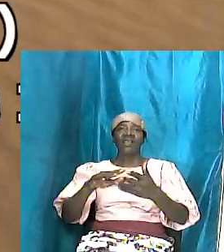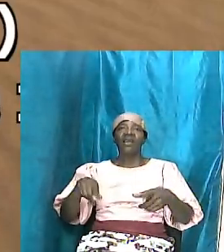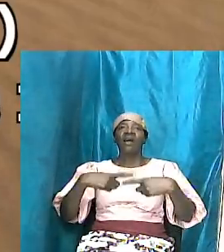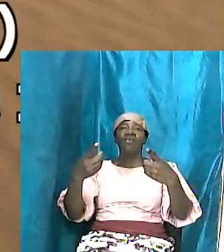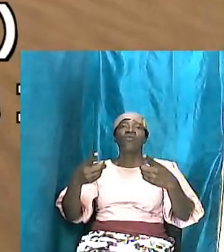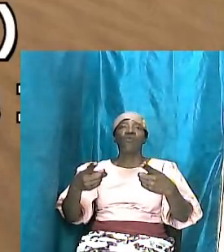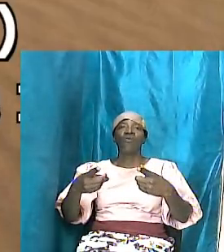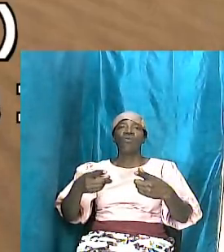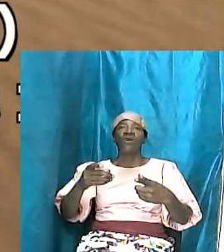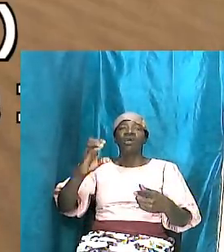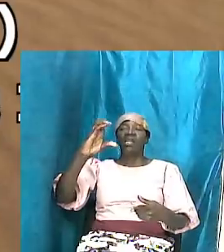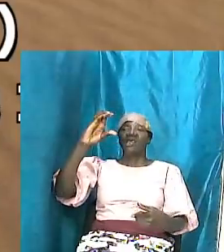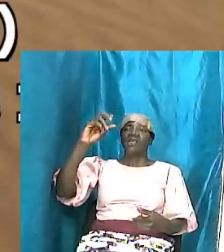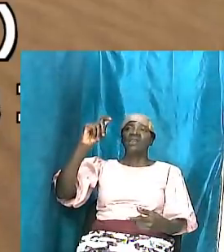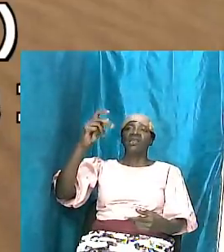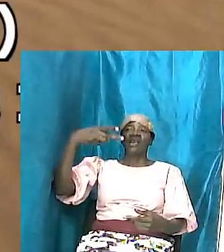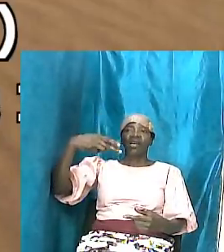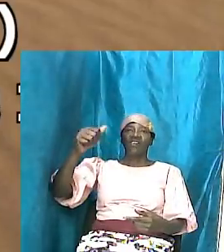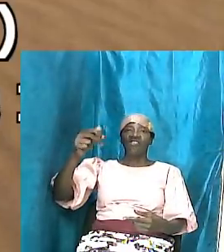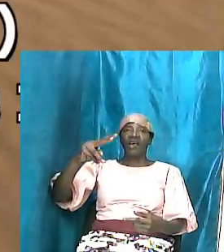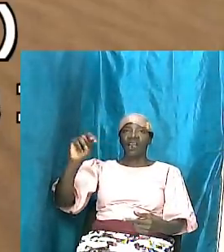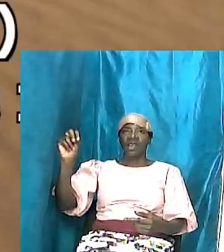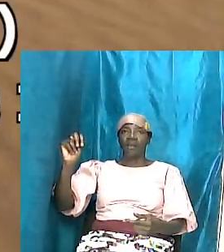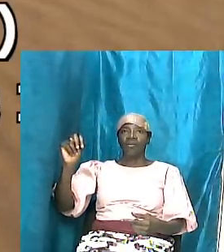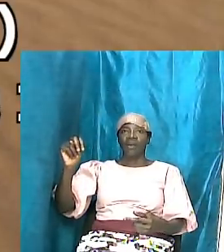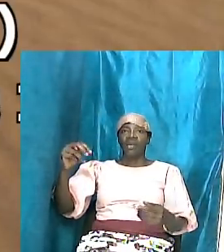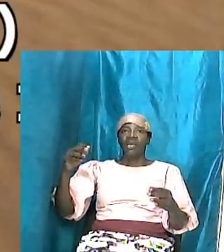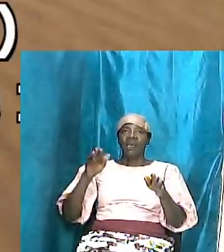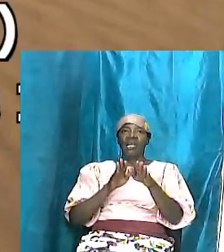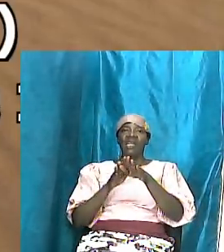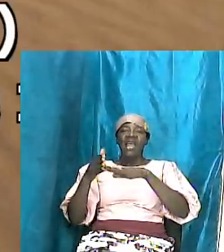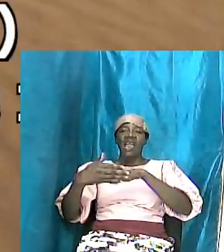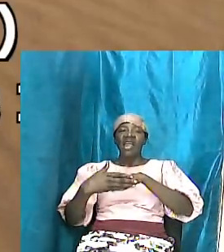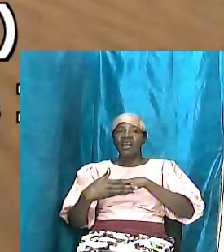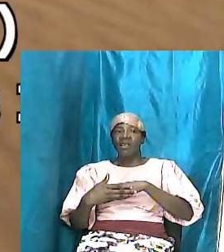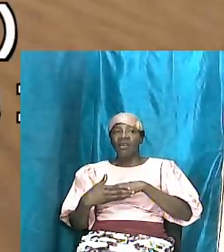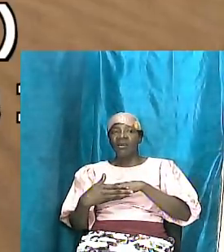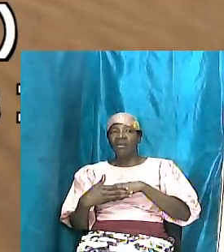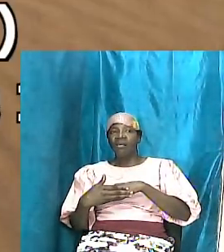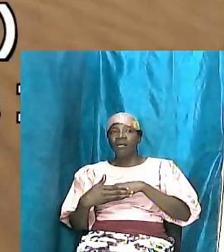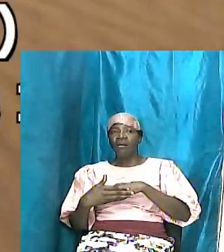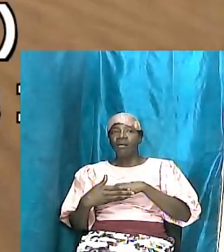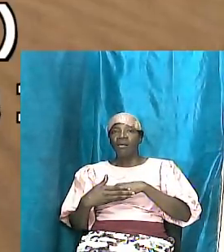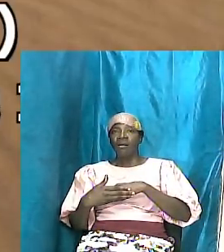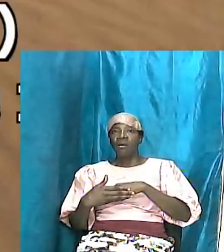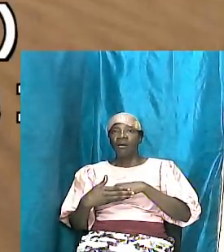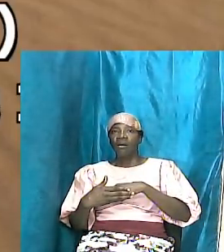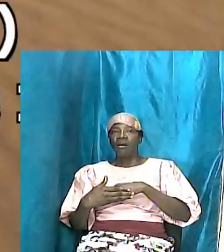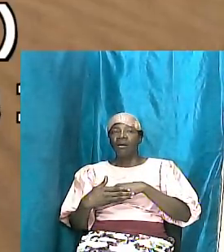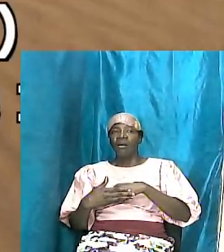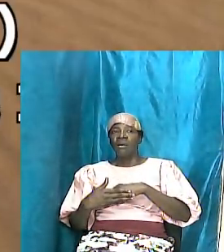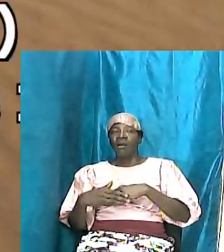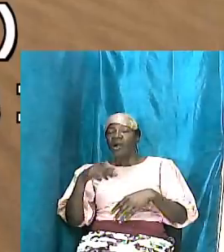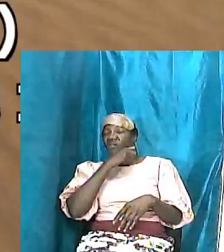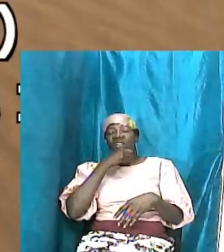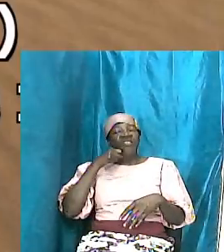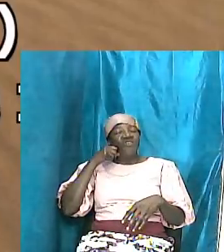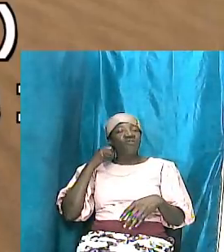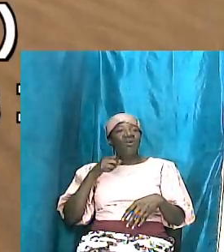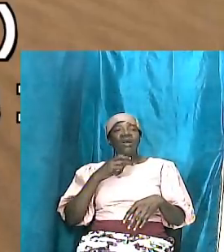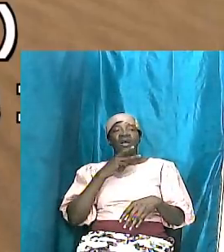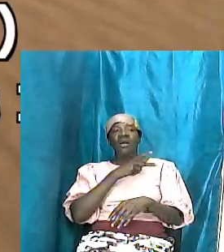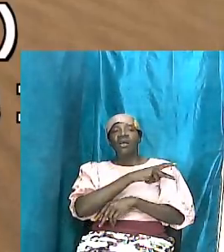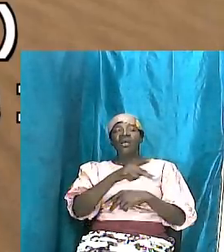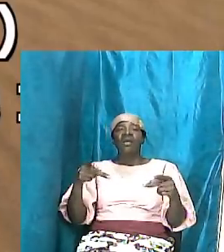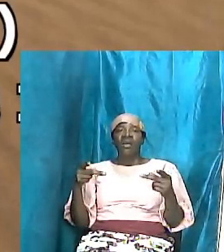the edge of the wilderness. Let me not read this as yet. Let me just hold this for a while, and let me just